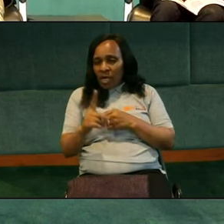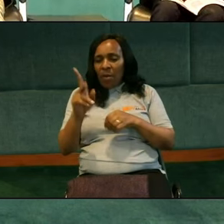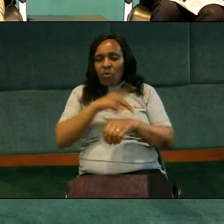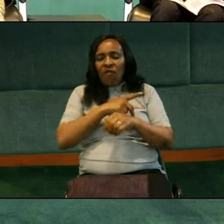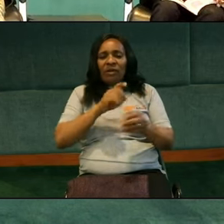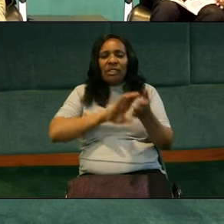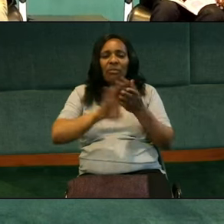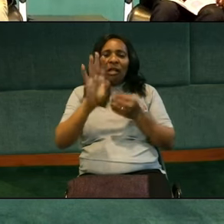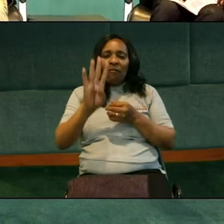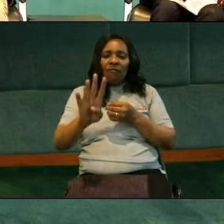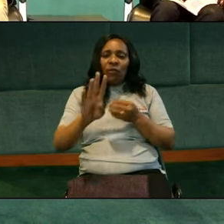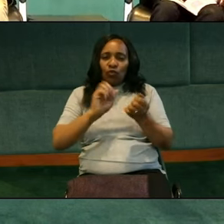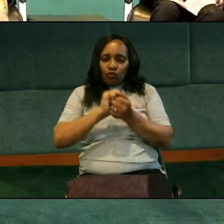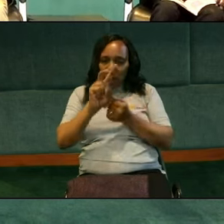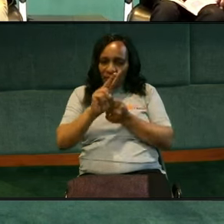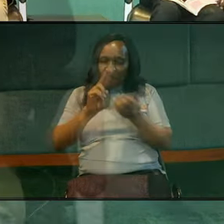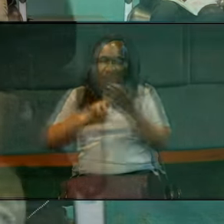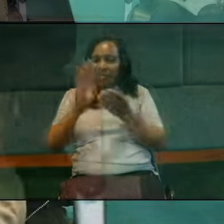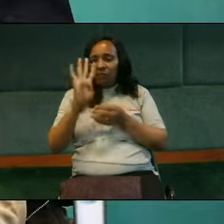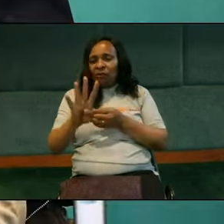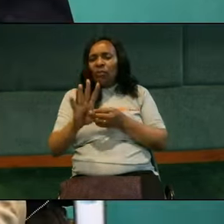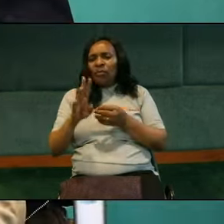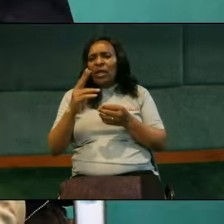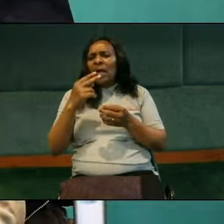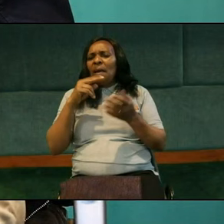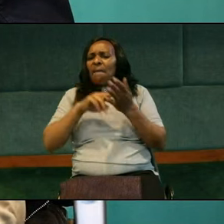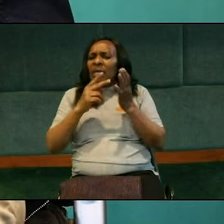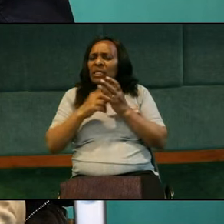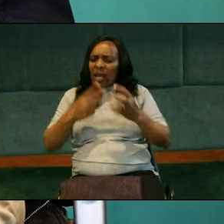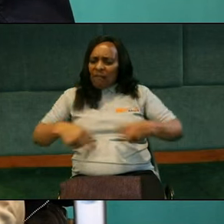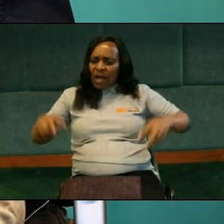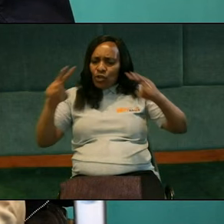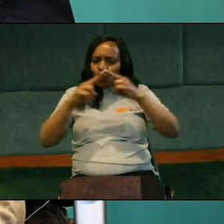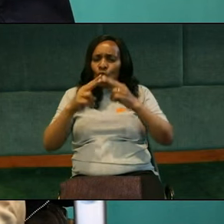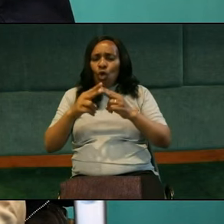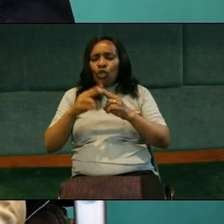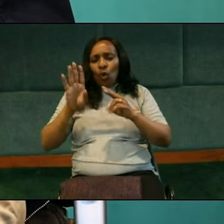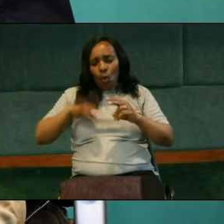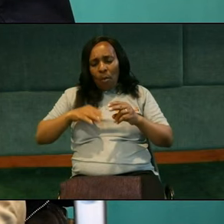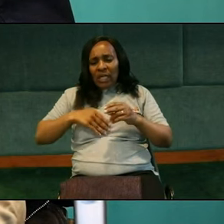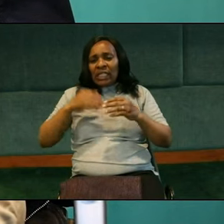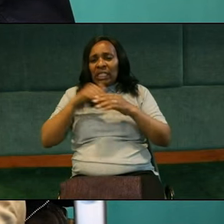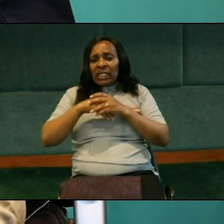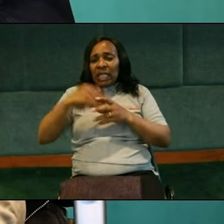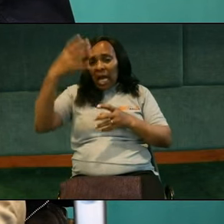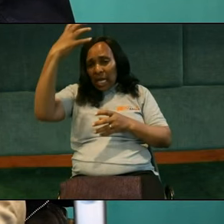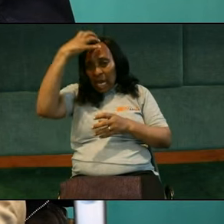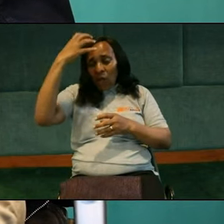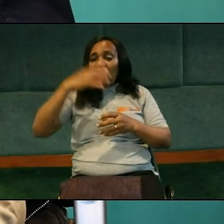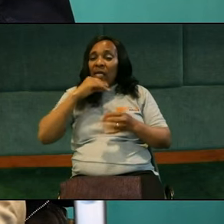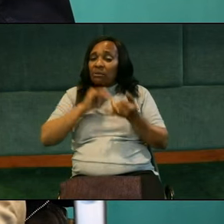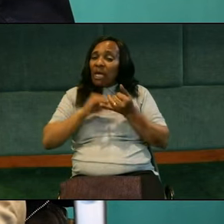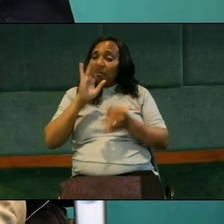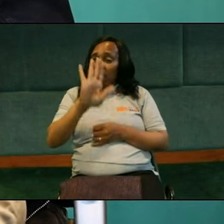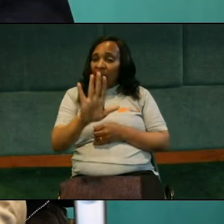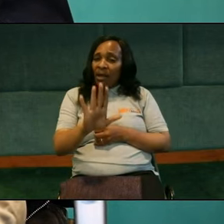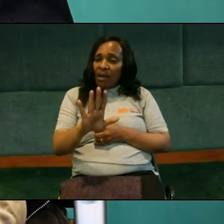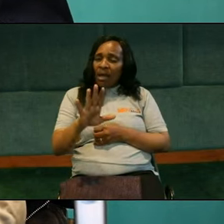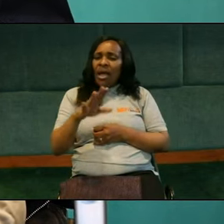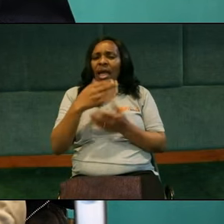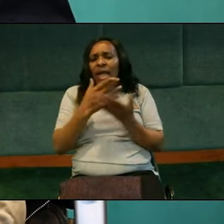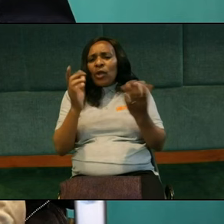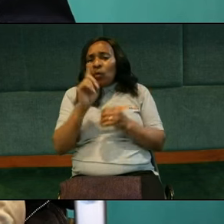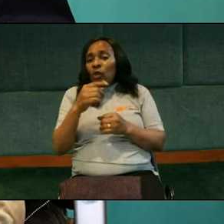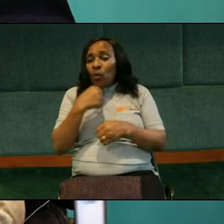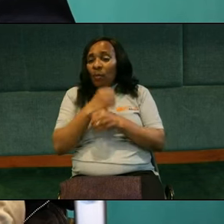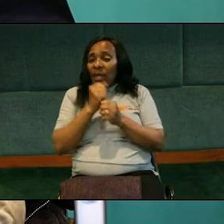4 says, "A virtuous woman is a crown to her husband, but she that maketh